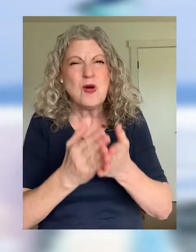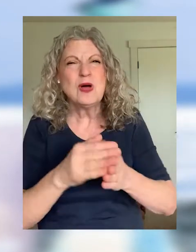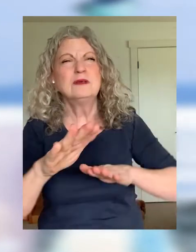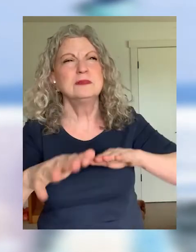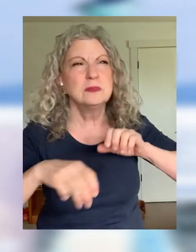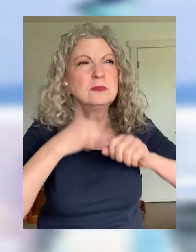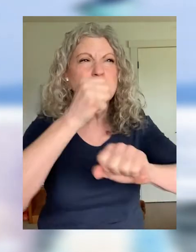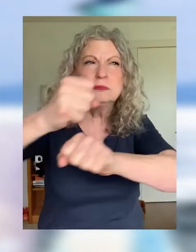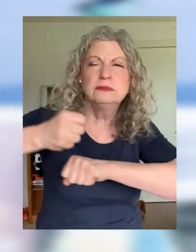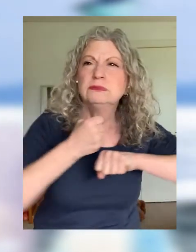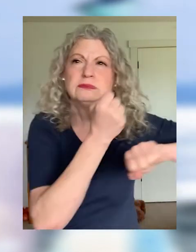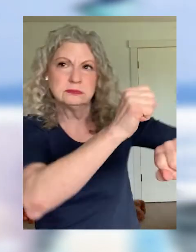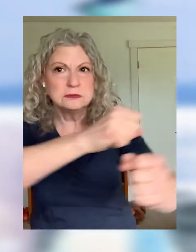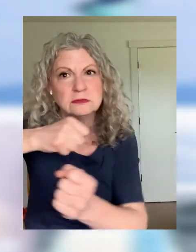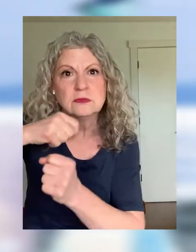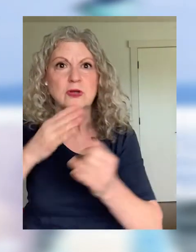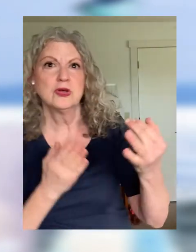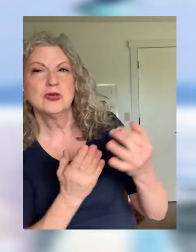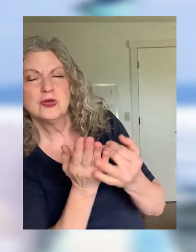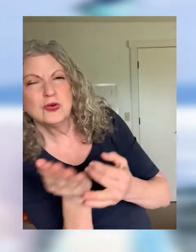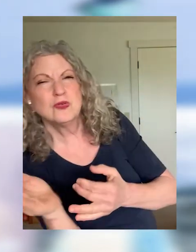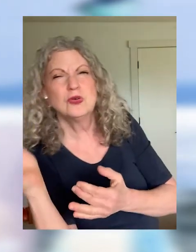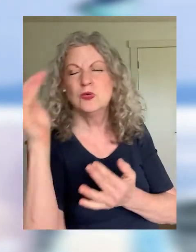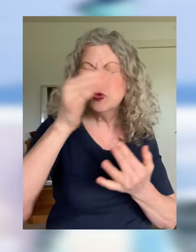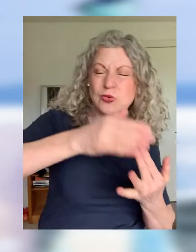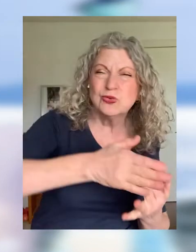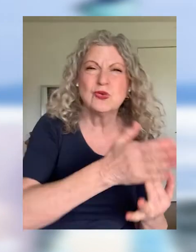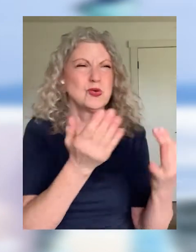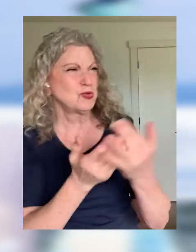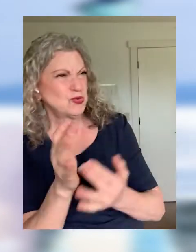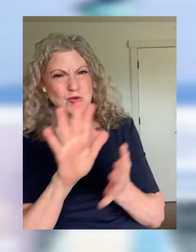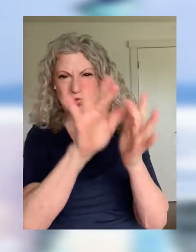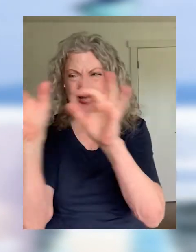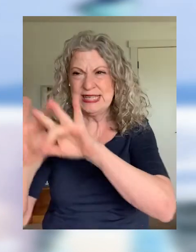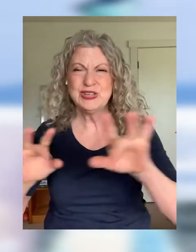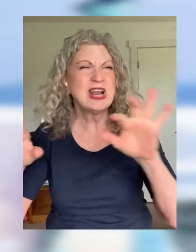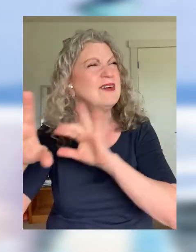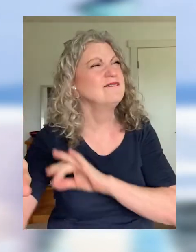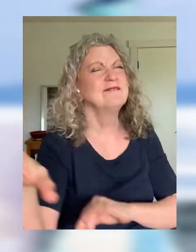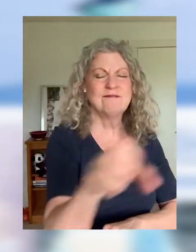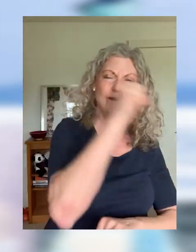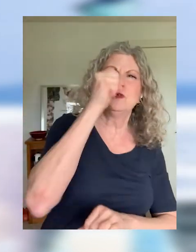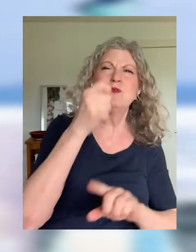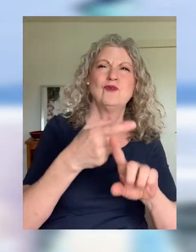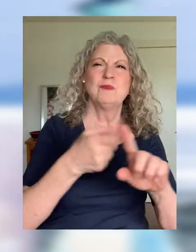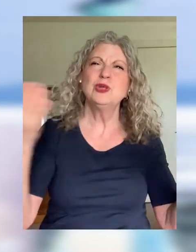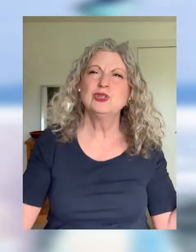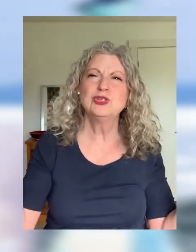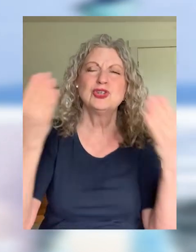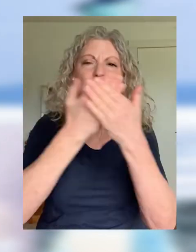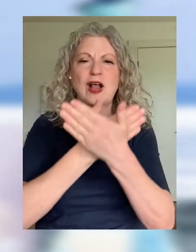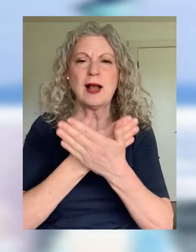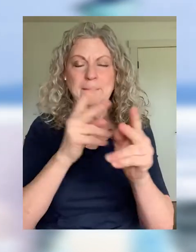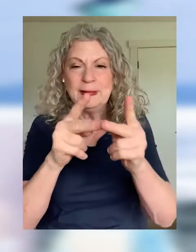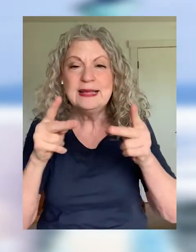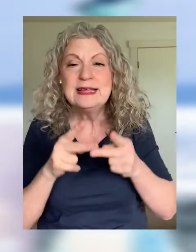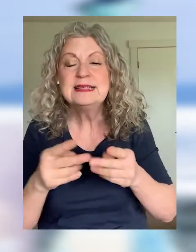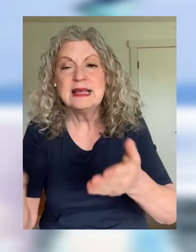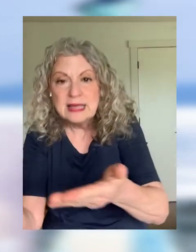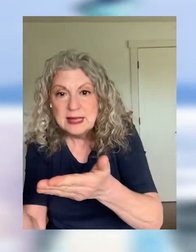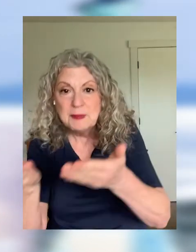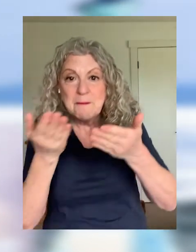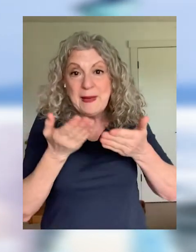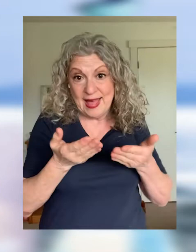row out to them across the waves of our isolation, across the transom of the internet, and pull them from that dark place and row them back to